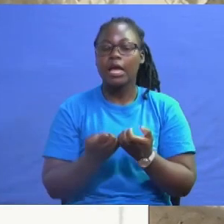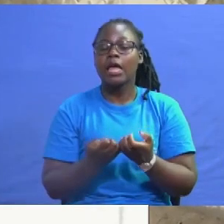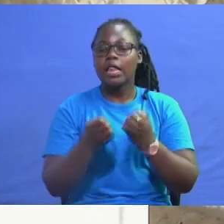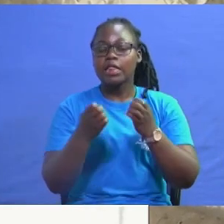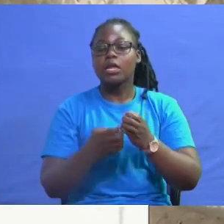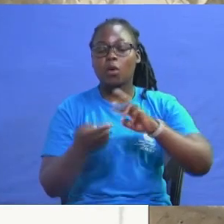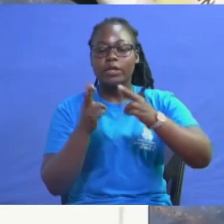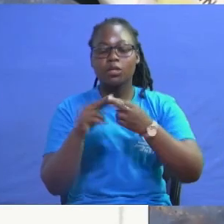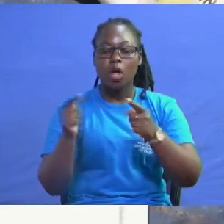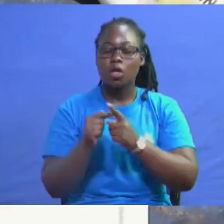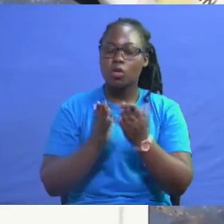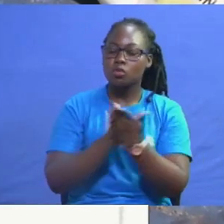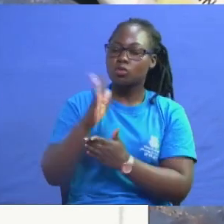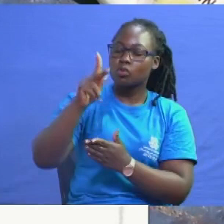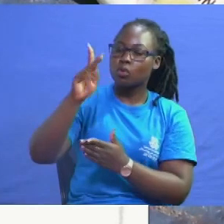through KEBS email